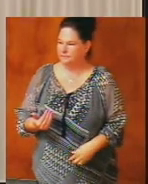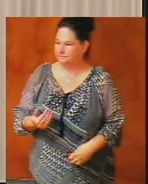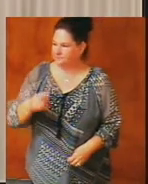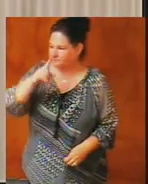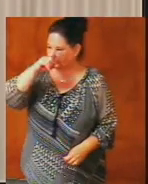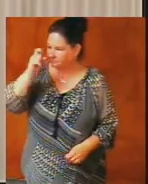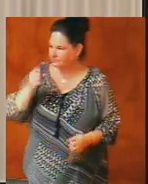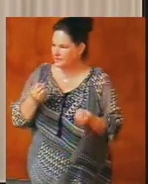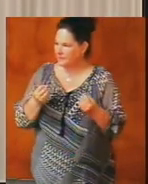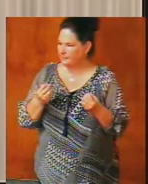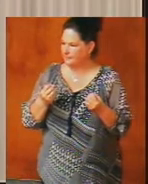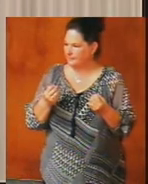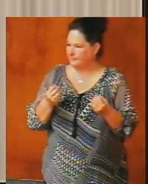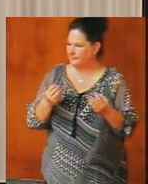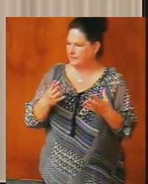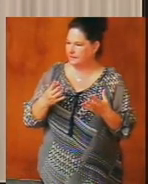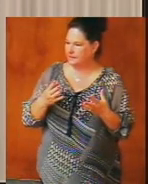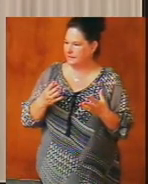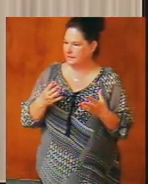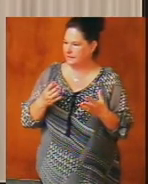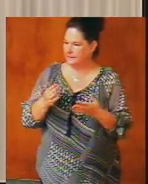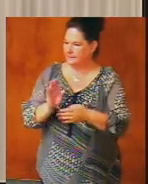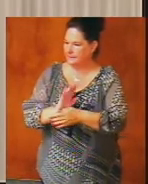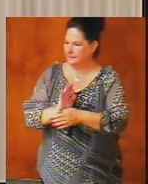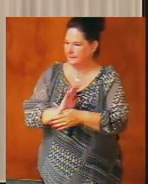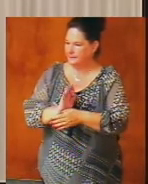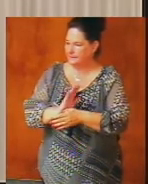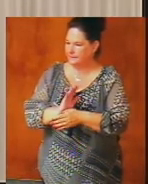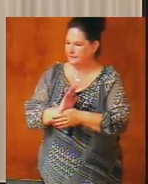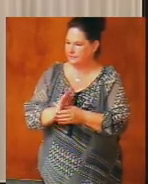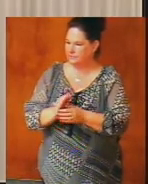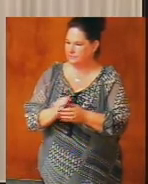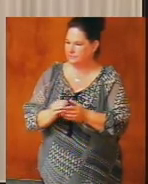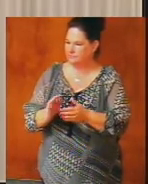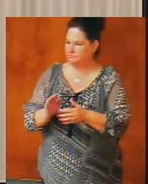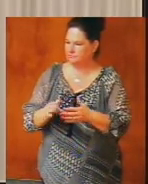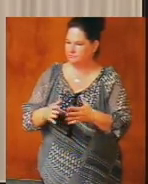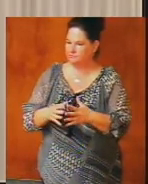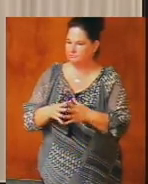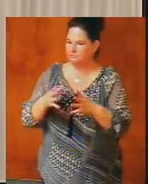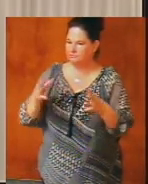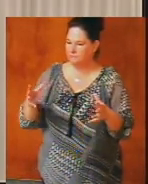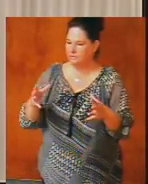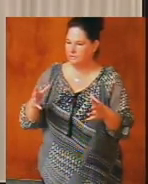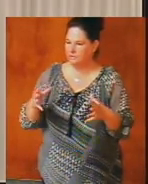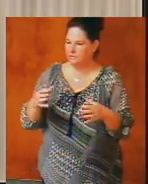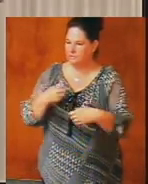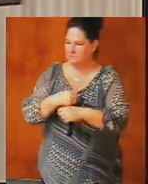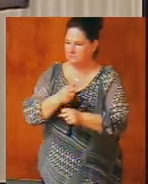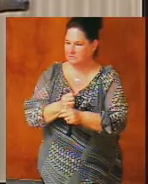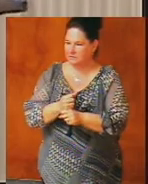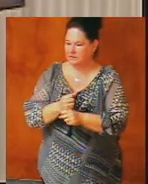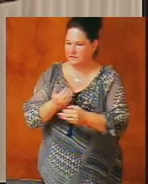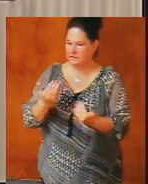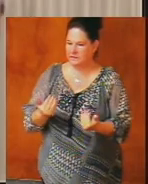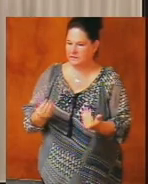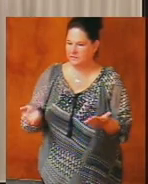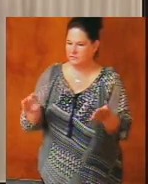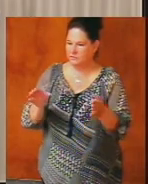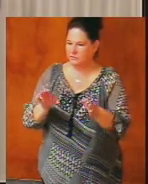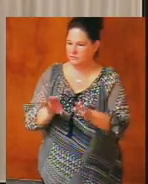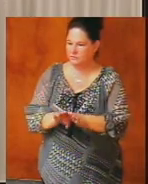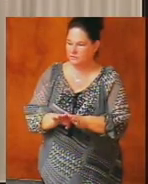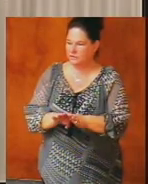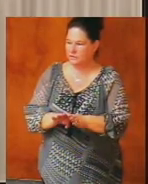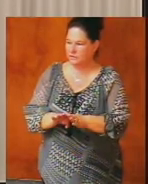because a lot of the plants were going full steam, and those plants have shut down,